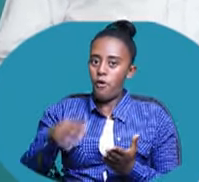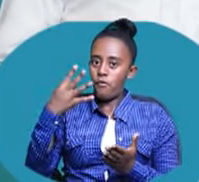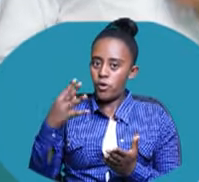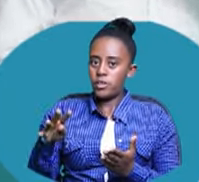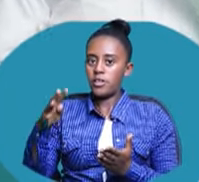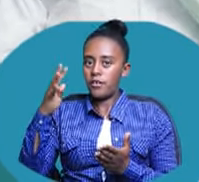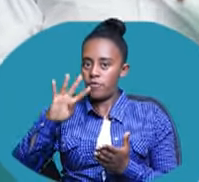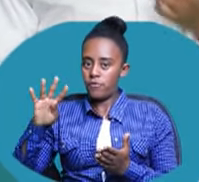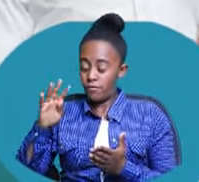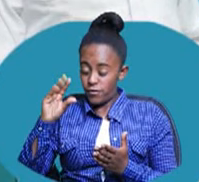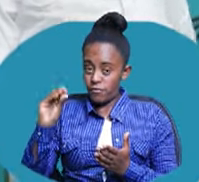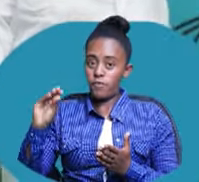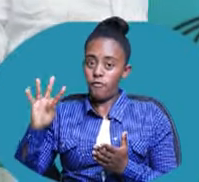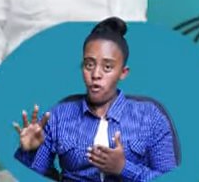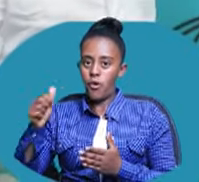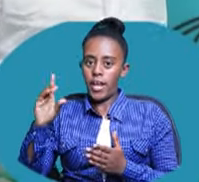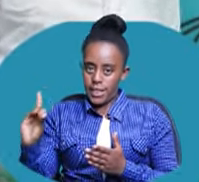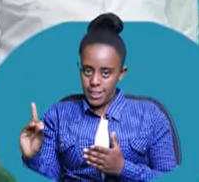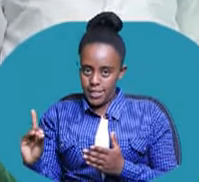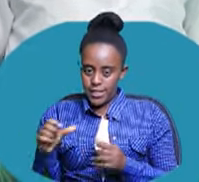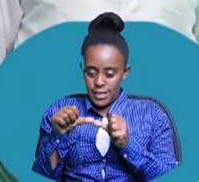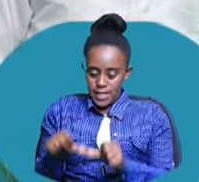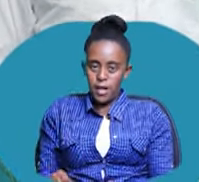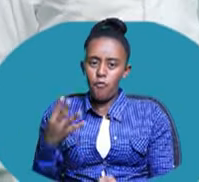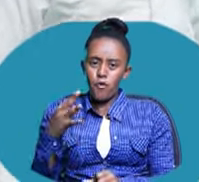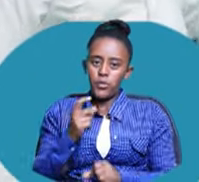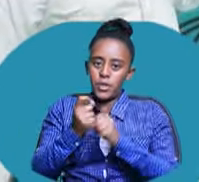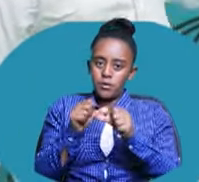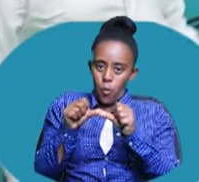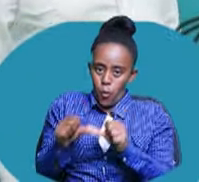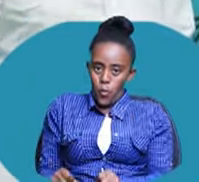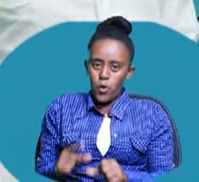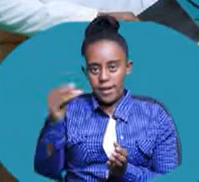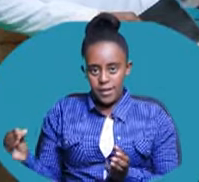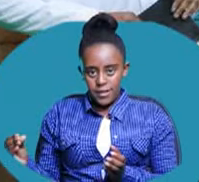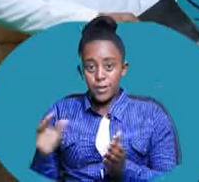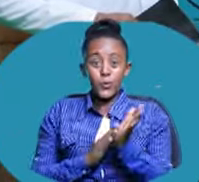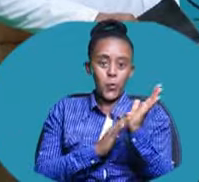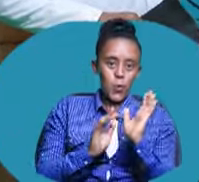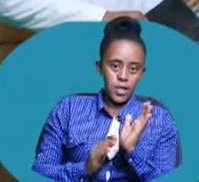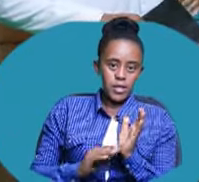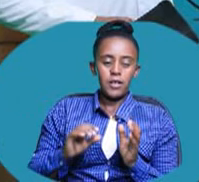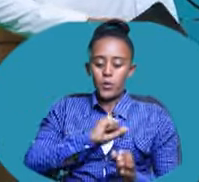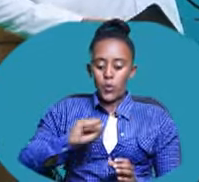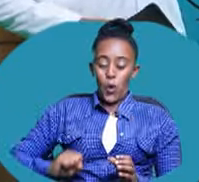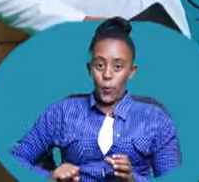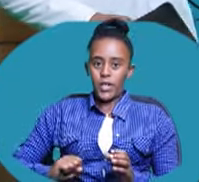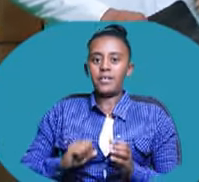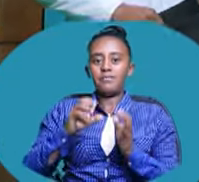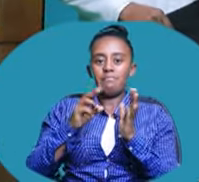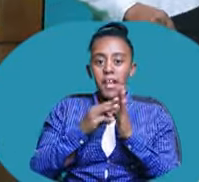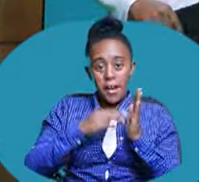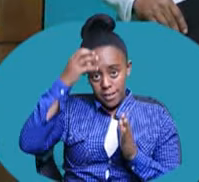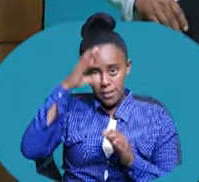1454 AD, and he stayed 14 years in the city. This all about is the restoration of Solomonic Dynasty and the Christian